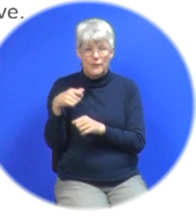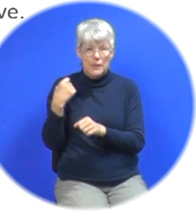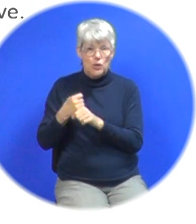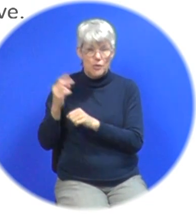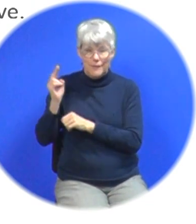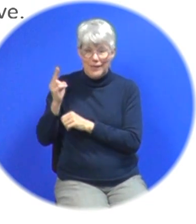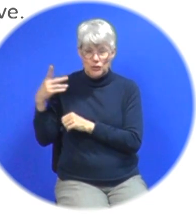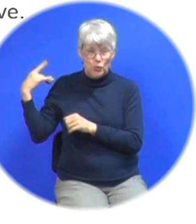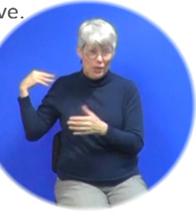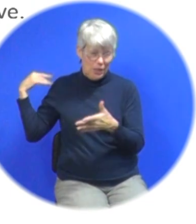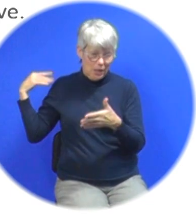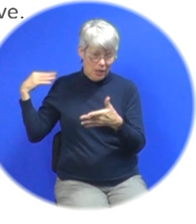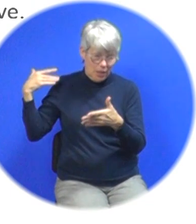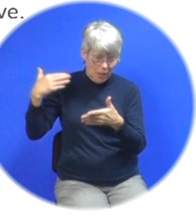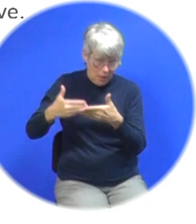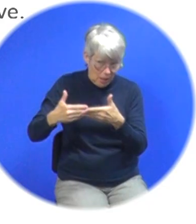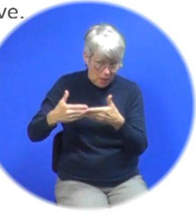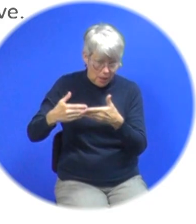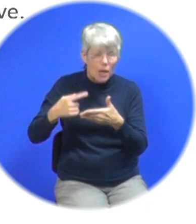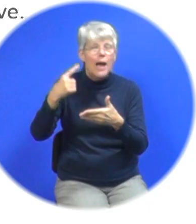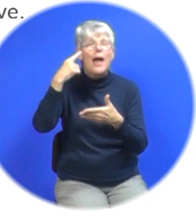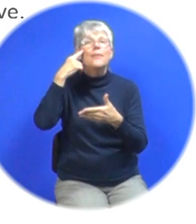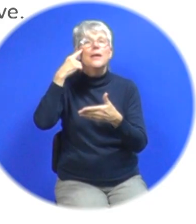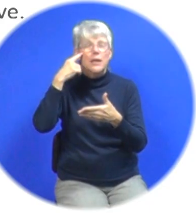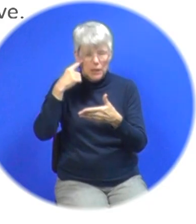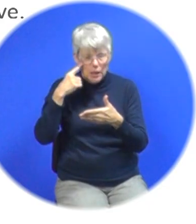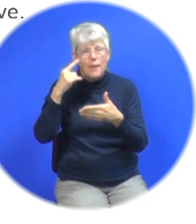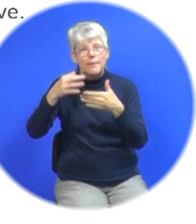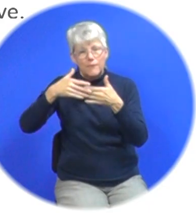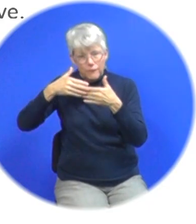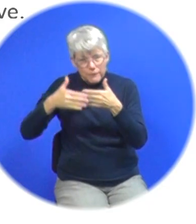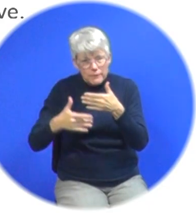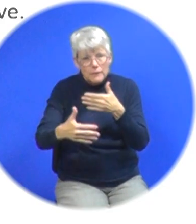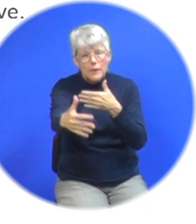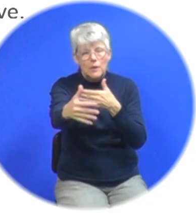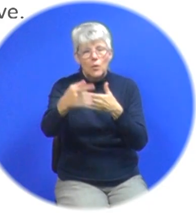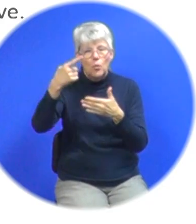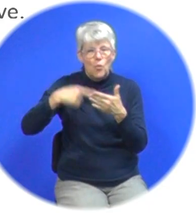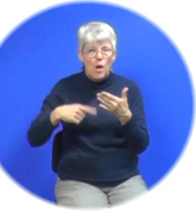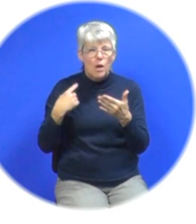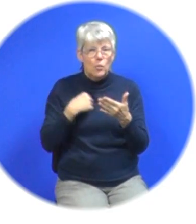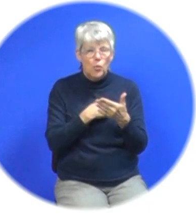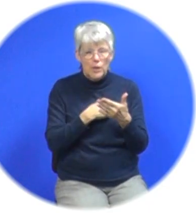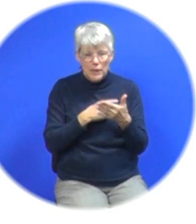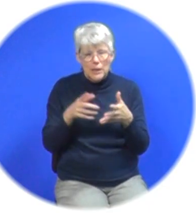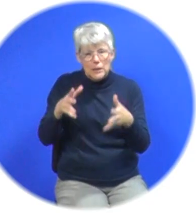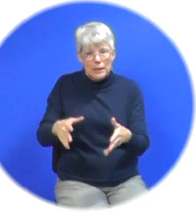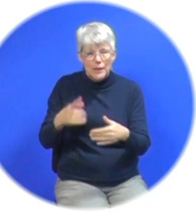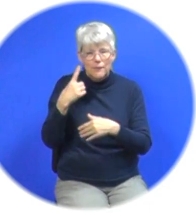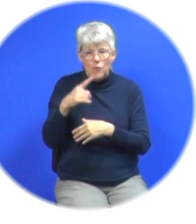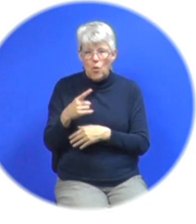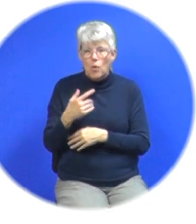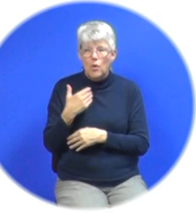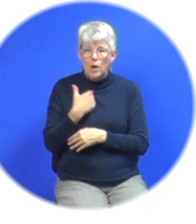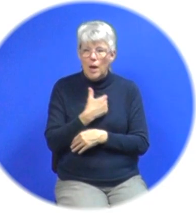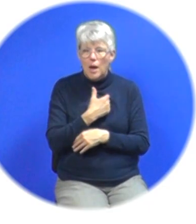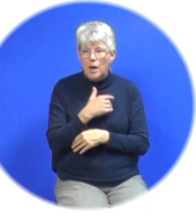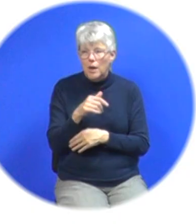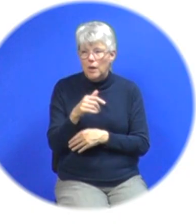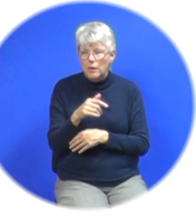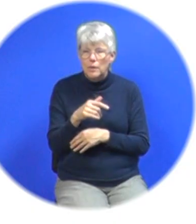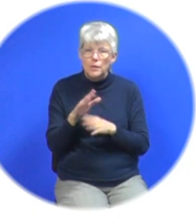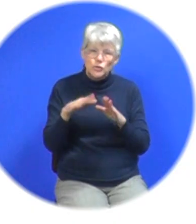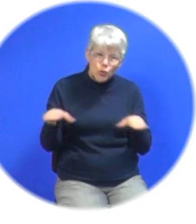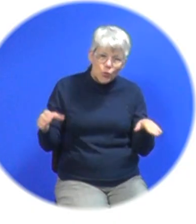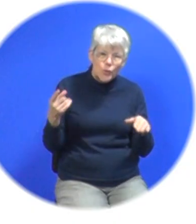about the history makes me think about, Mayor, as you mentioned, the future and what it lies and what we leave behind for our successors and our children